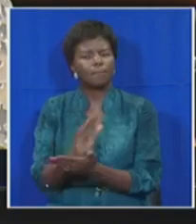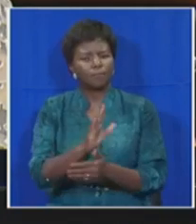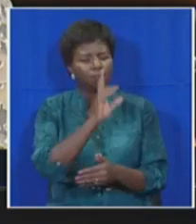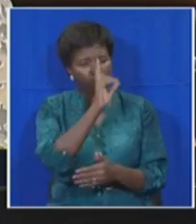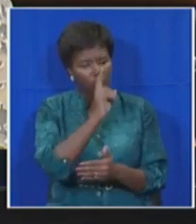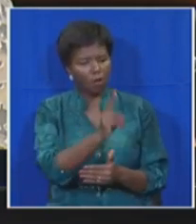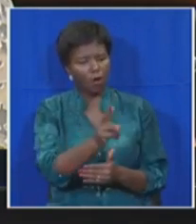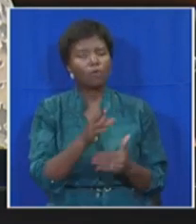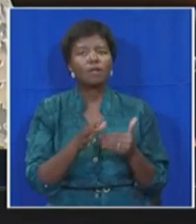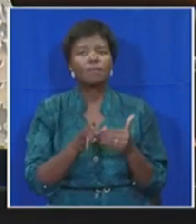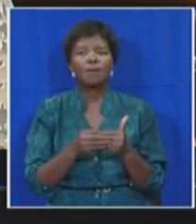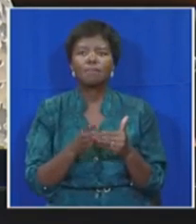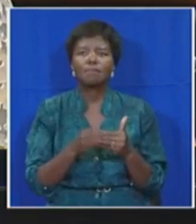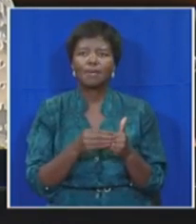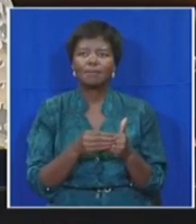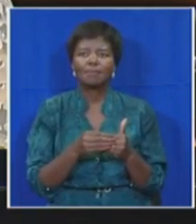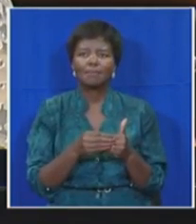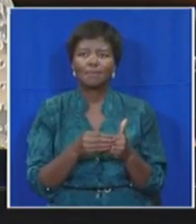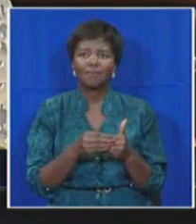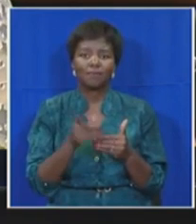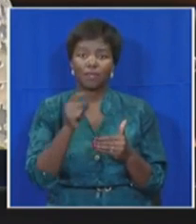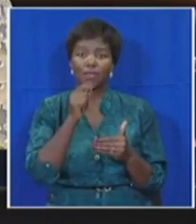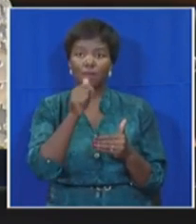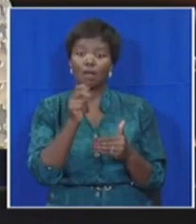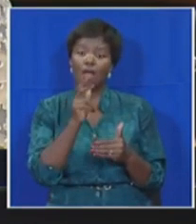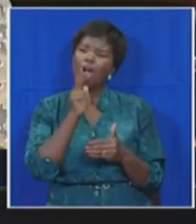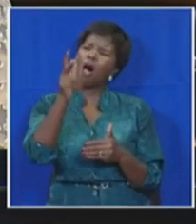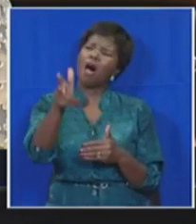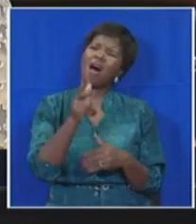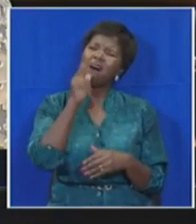members, you are not heckling, you are screaming.